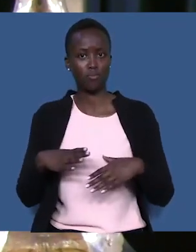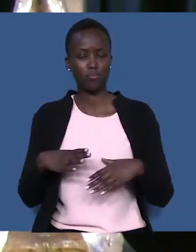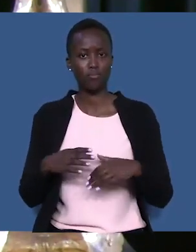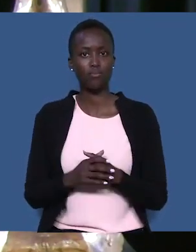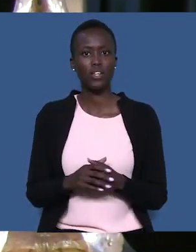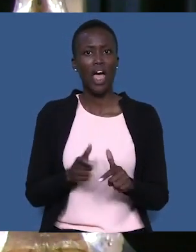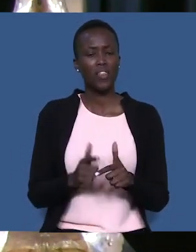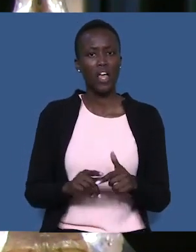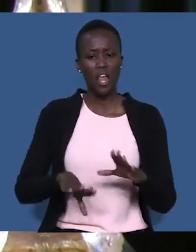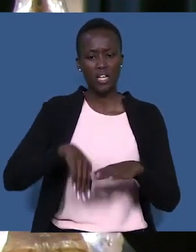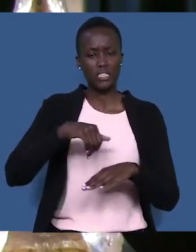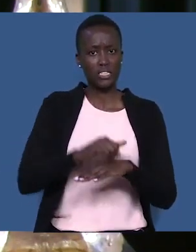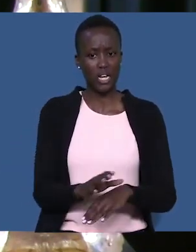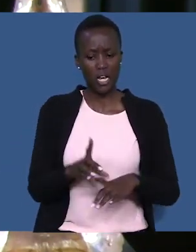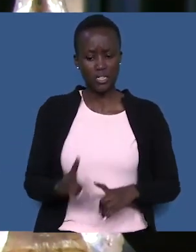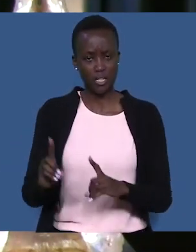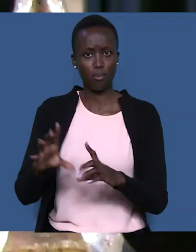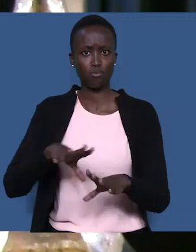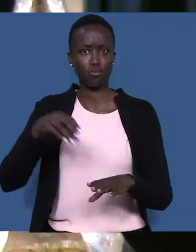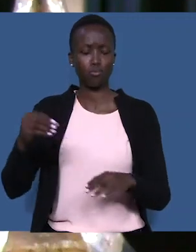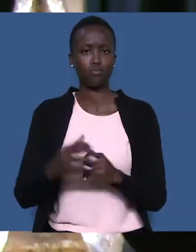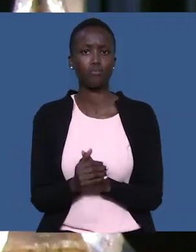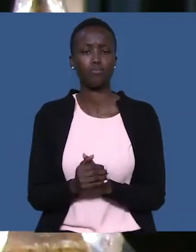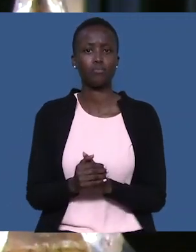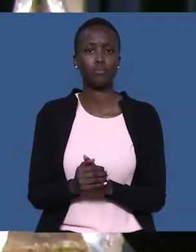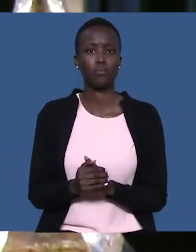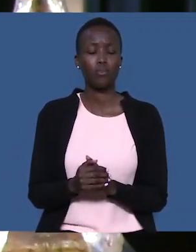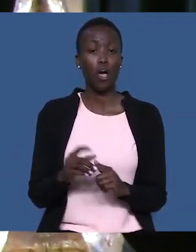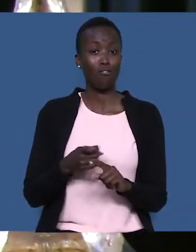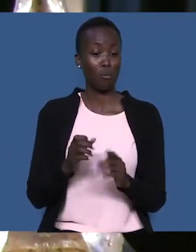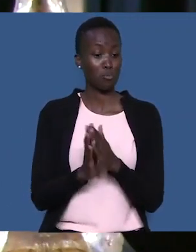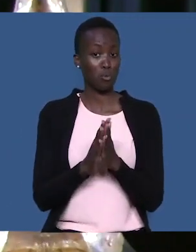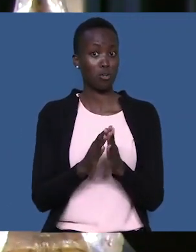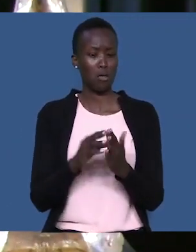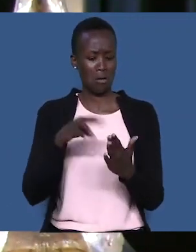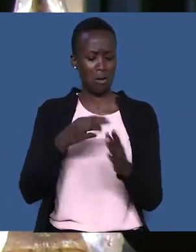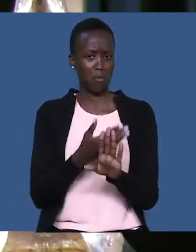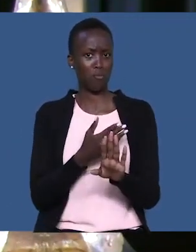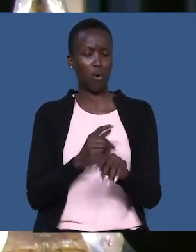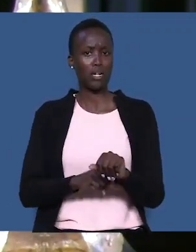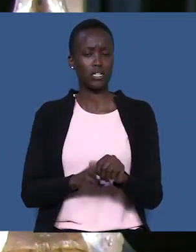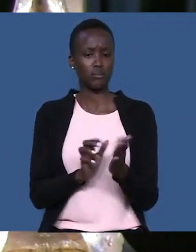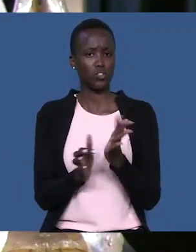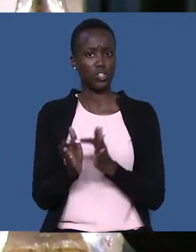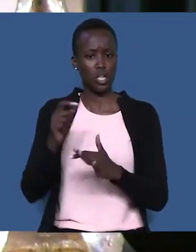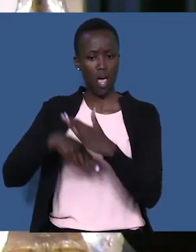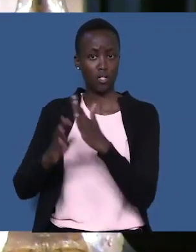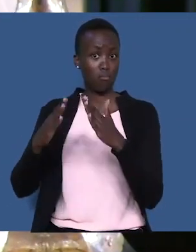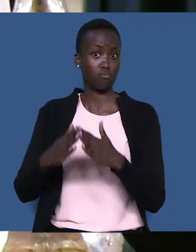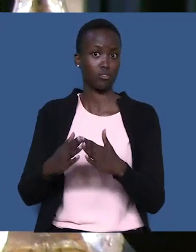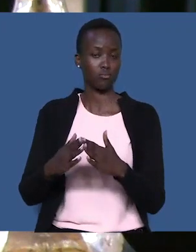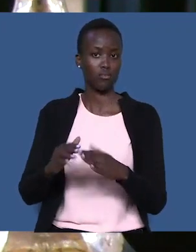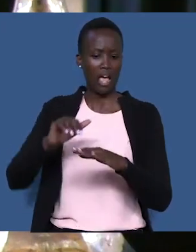boat very quickly. And the beauty, and as I've just read, when actually he got to the boat and